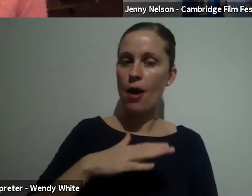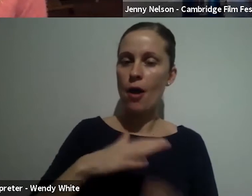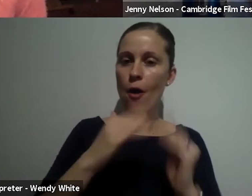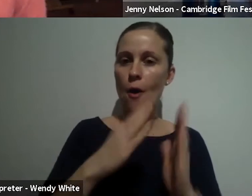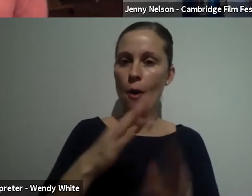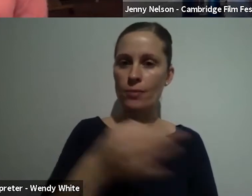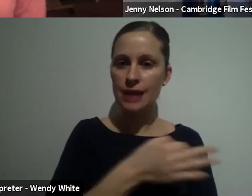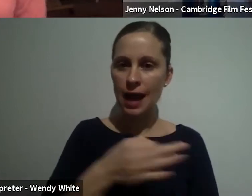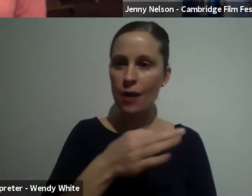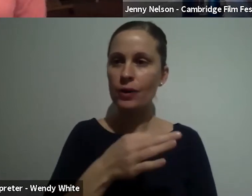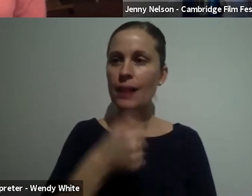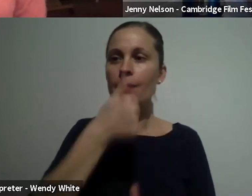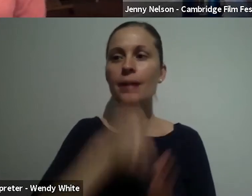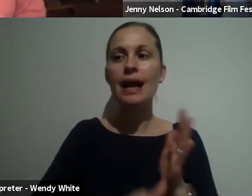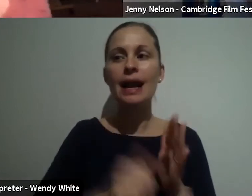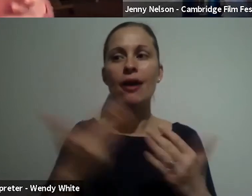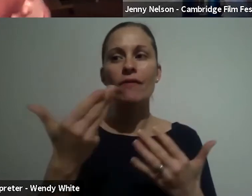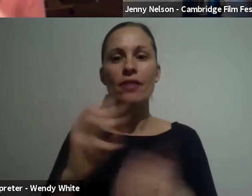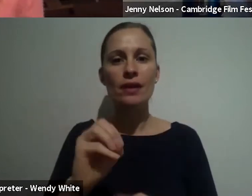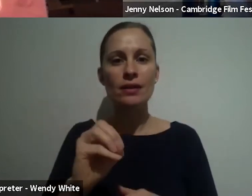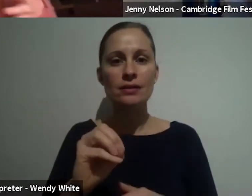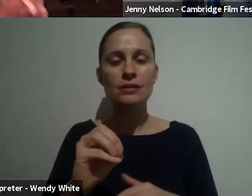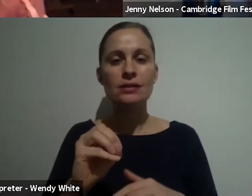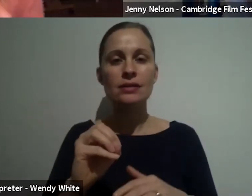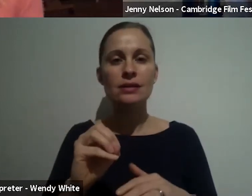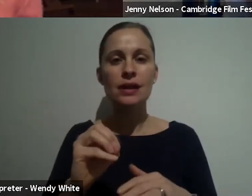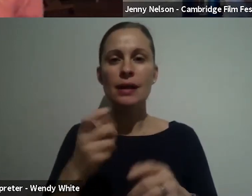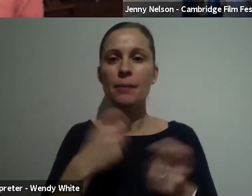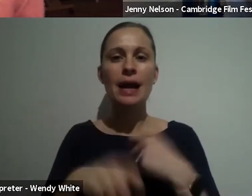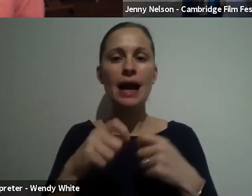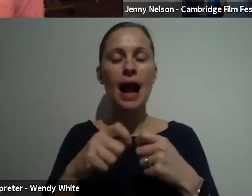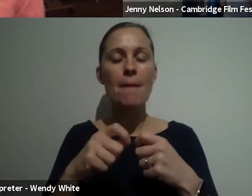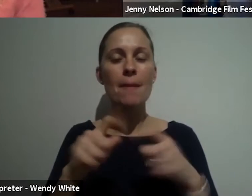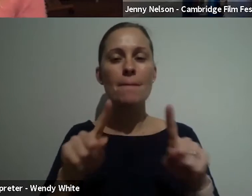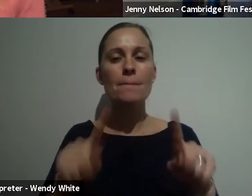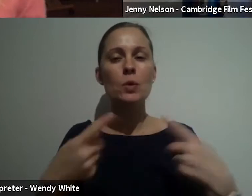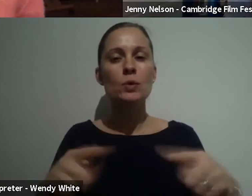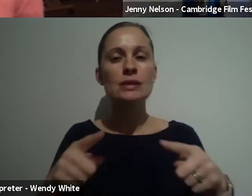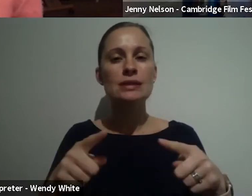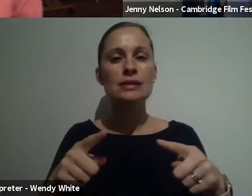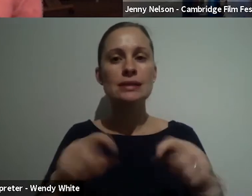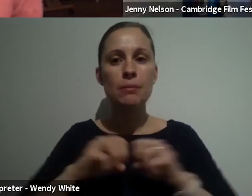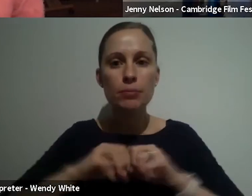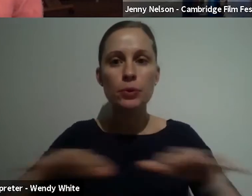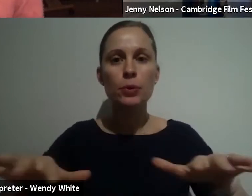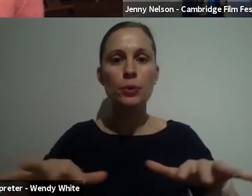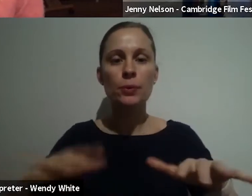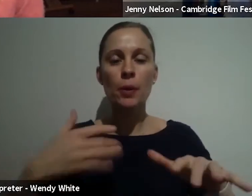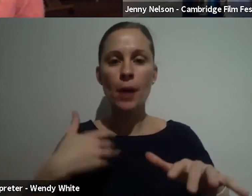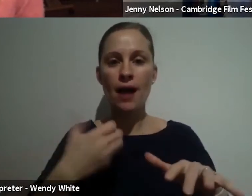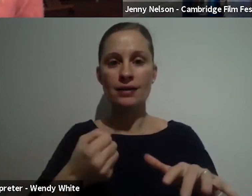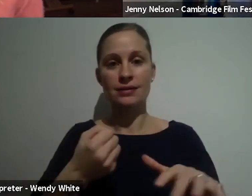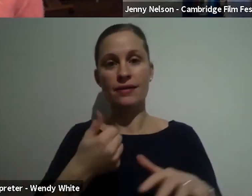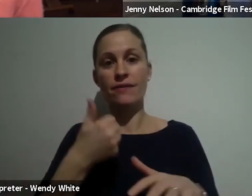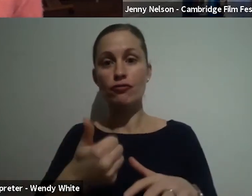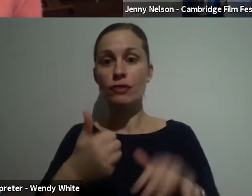of the 90s had like a boom, a music boom, no? We had a very, very famous music group that was also